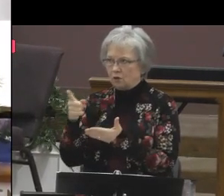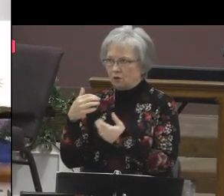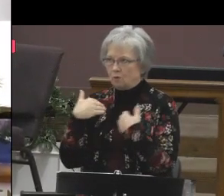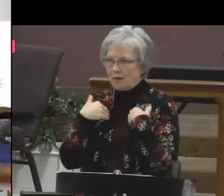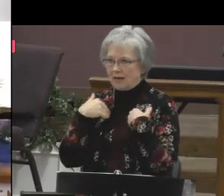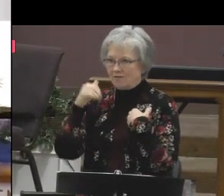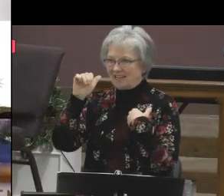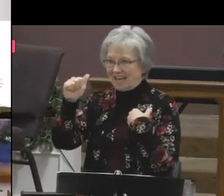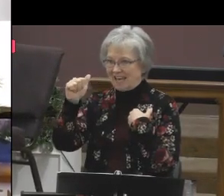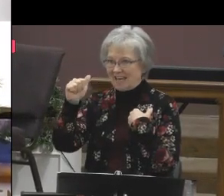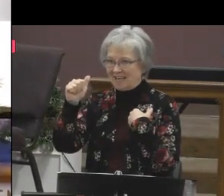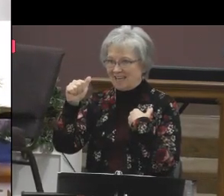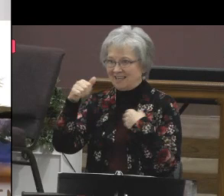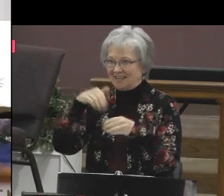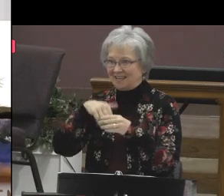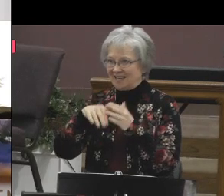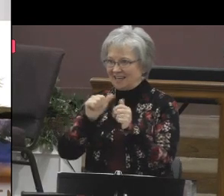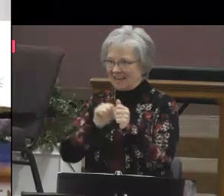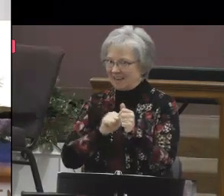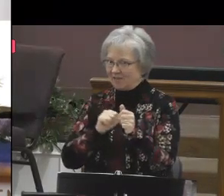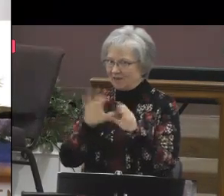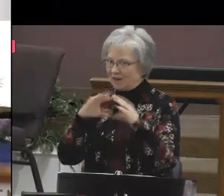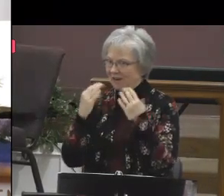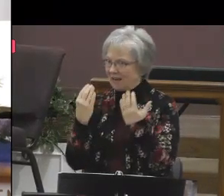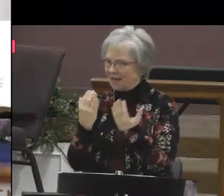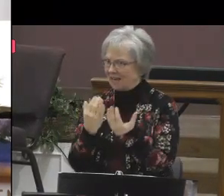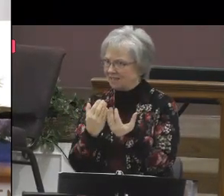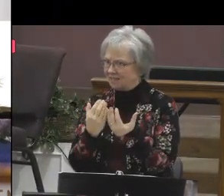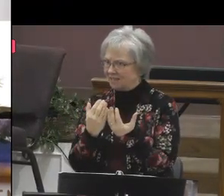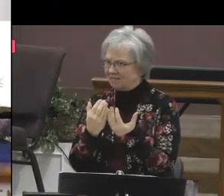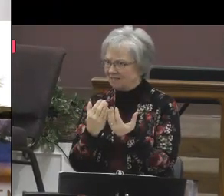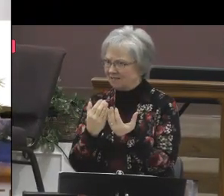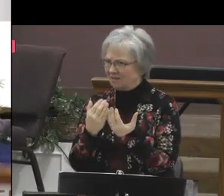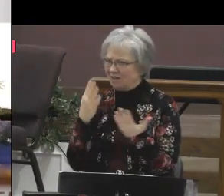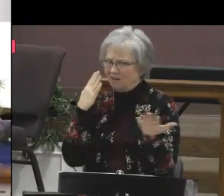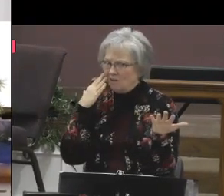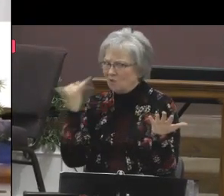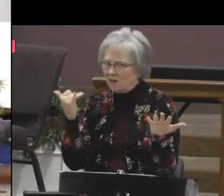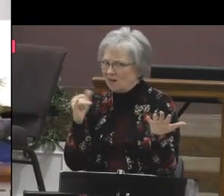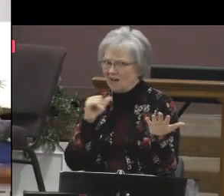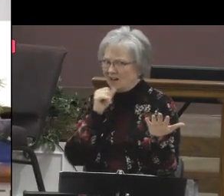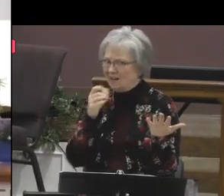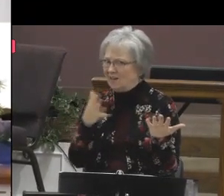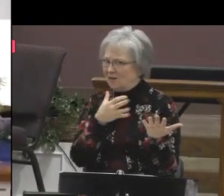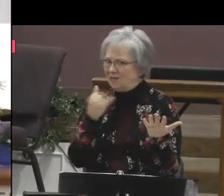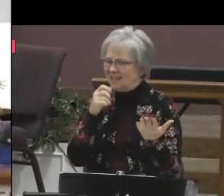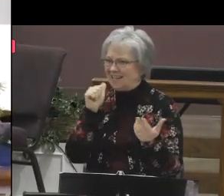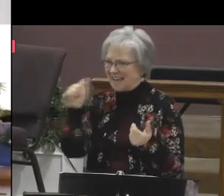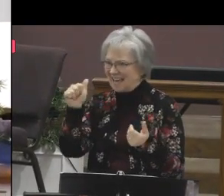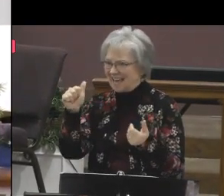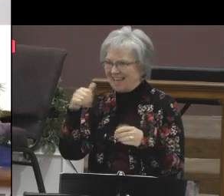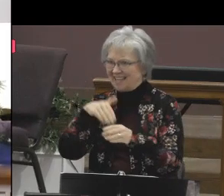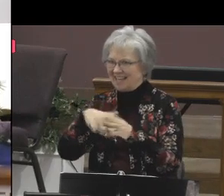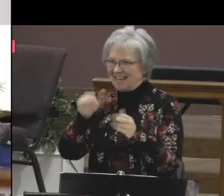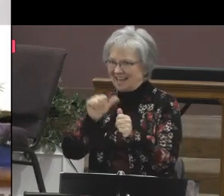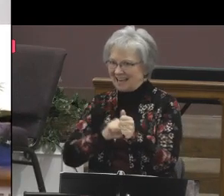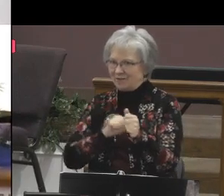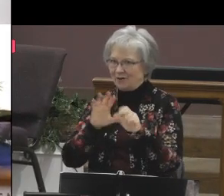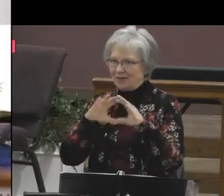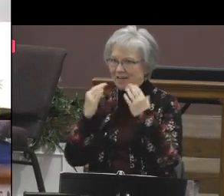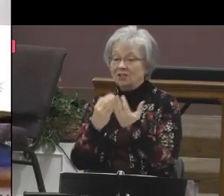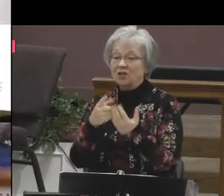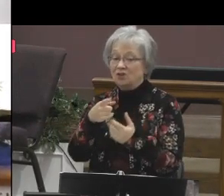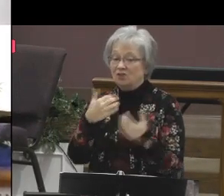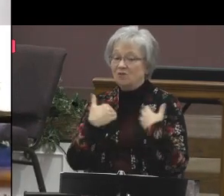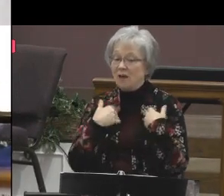every class. She looked at me like, what are you talking about? I don't get A's in every class. I said, but you've got an A in every class right